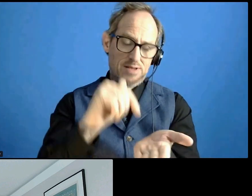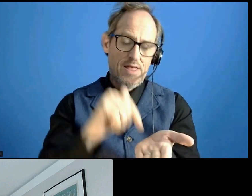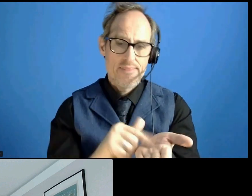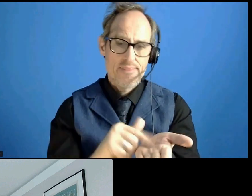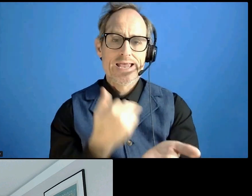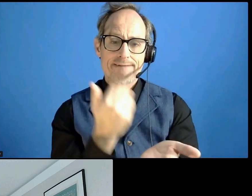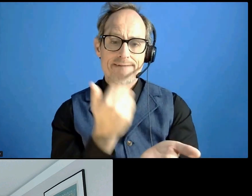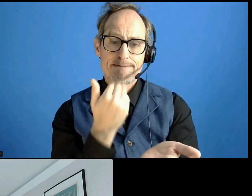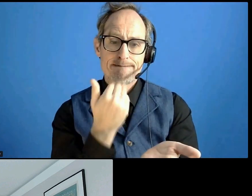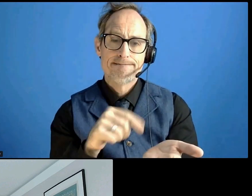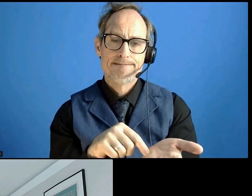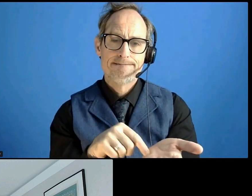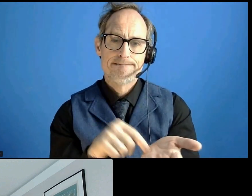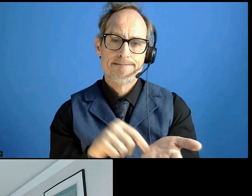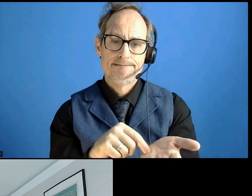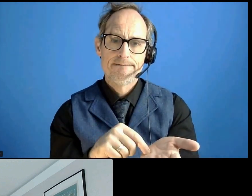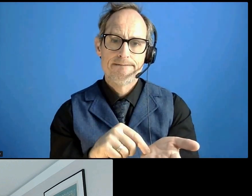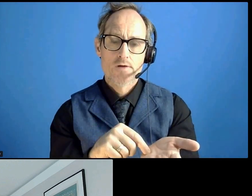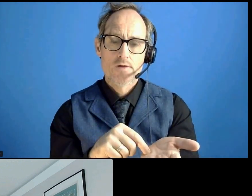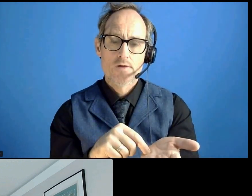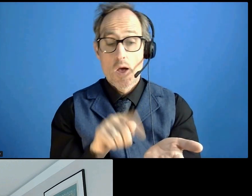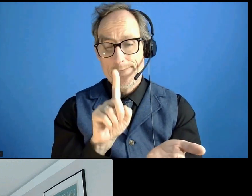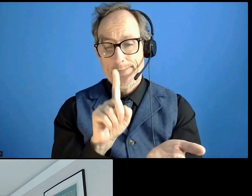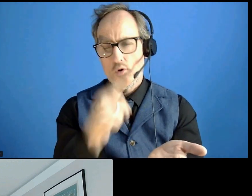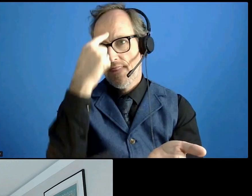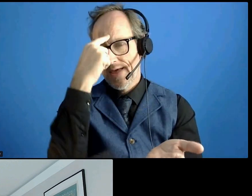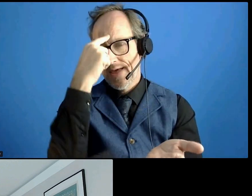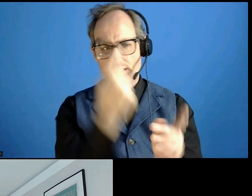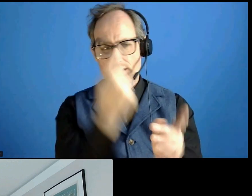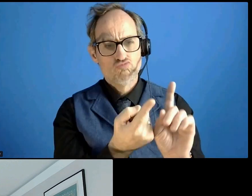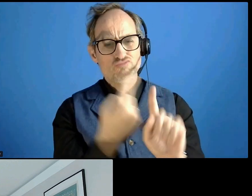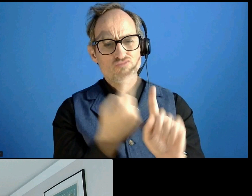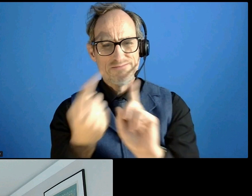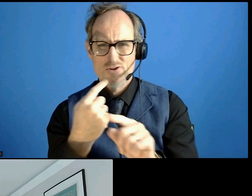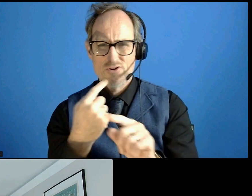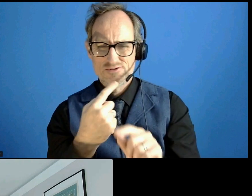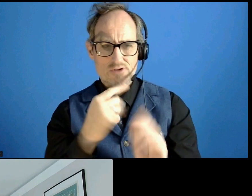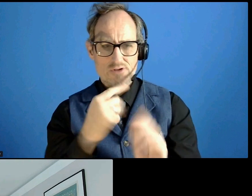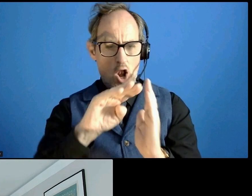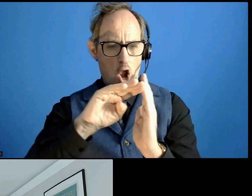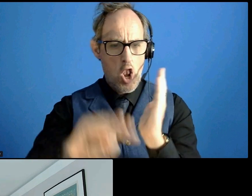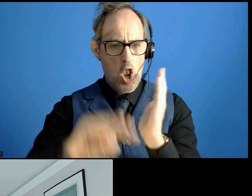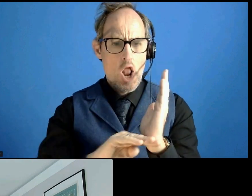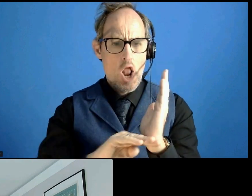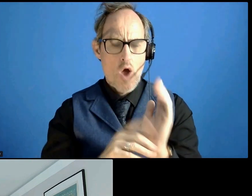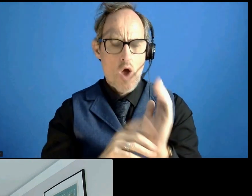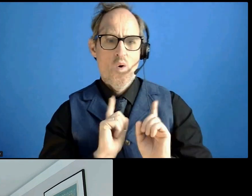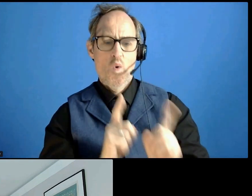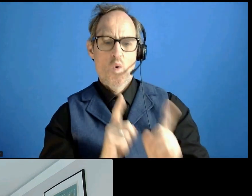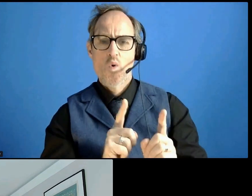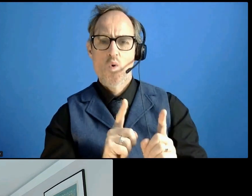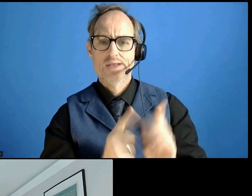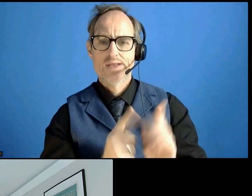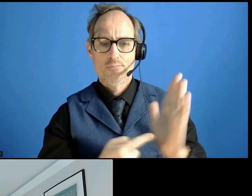think there's a lot that can be said for how people are engaging with something, or equally not engaging.